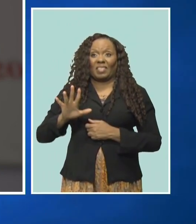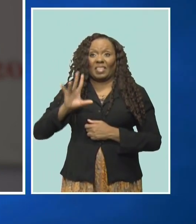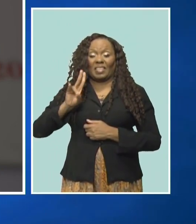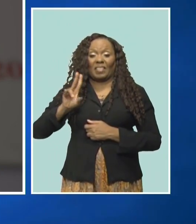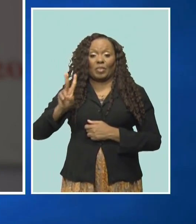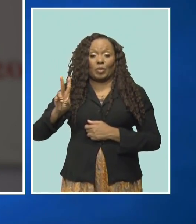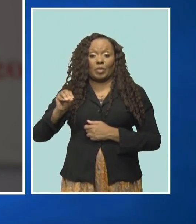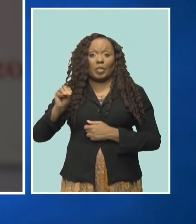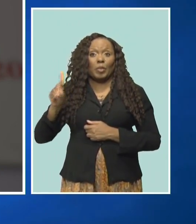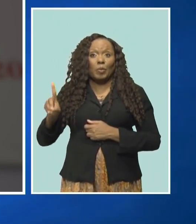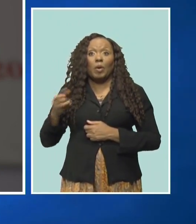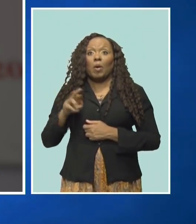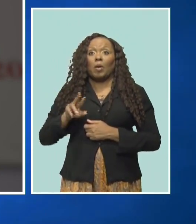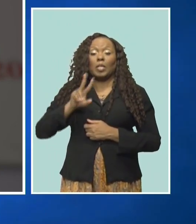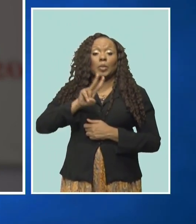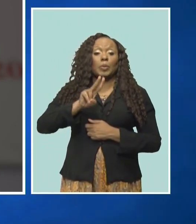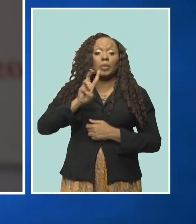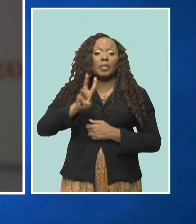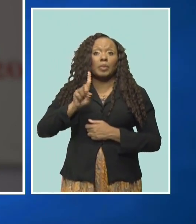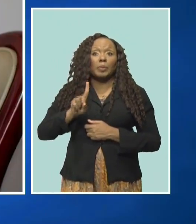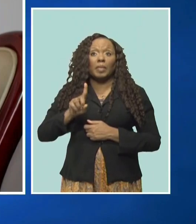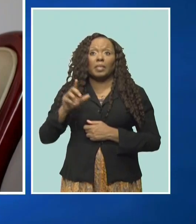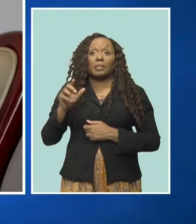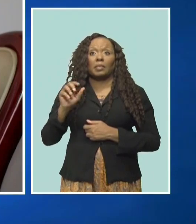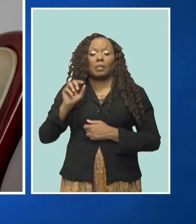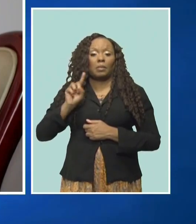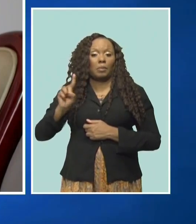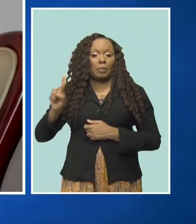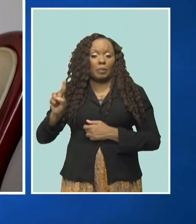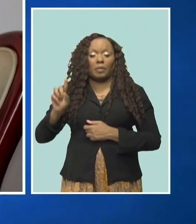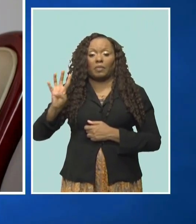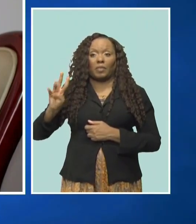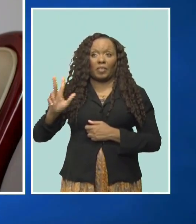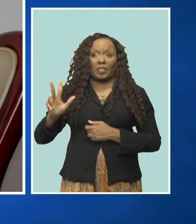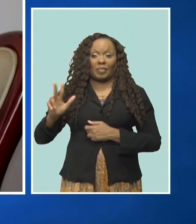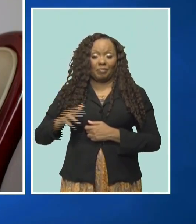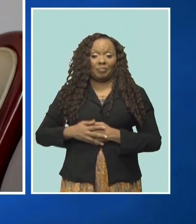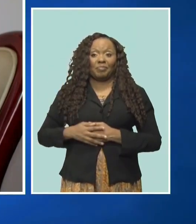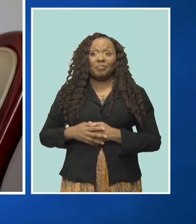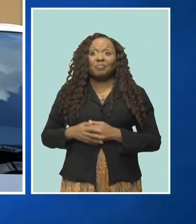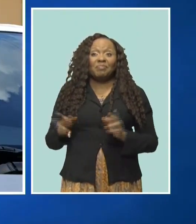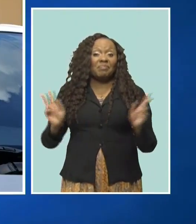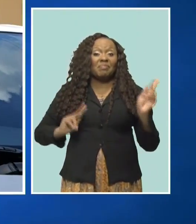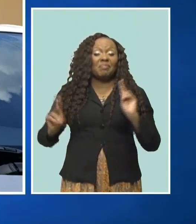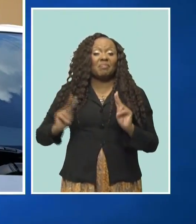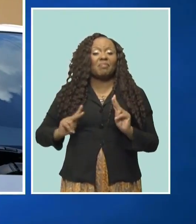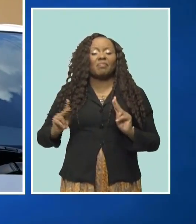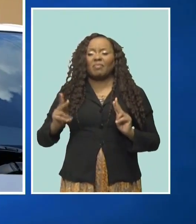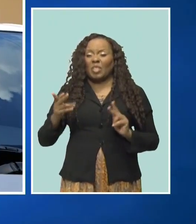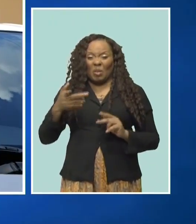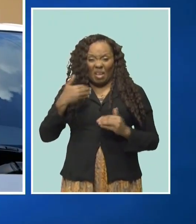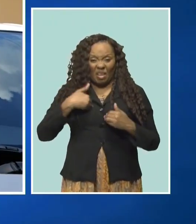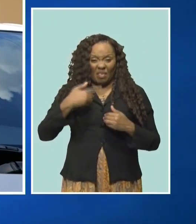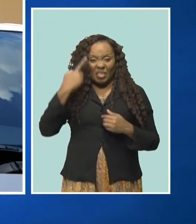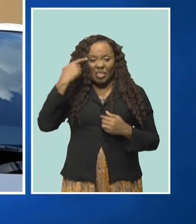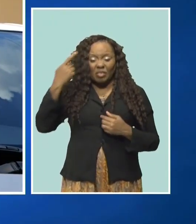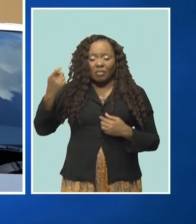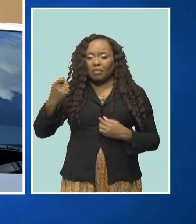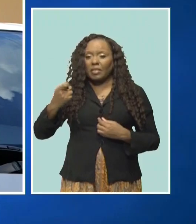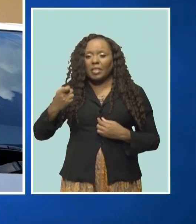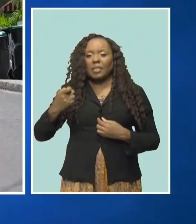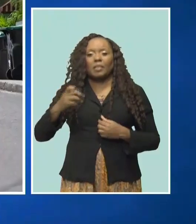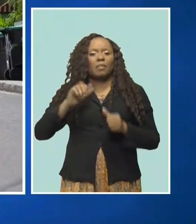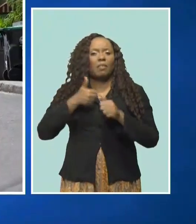845-7201 or 261-1143. Ms. Edwards is encouraging people to follow their dreams and not to give